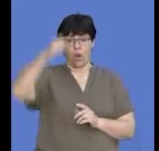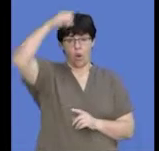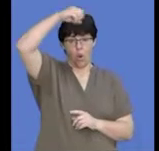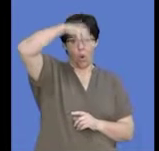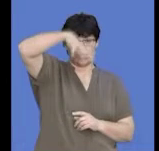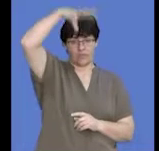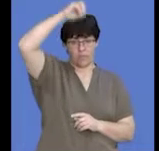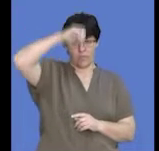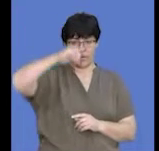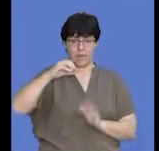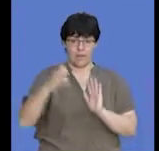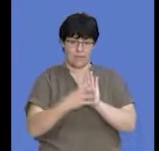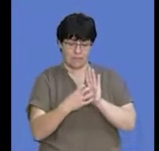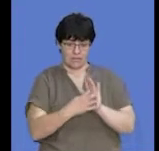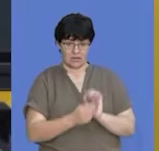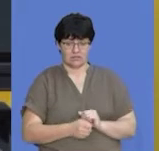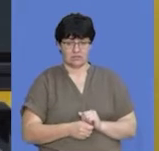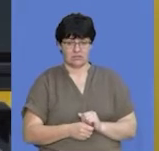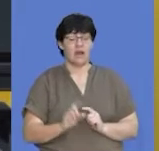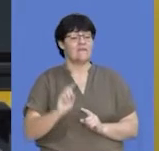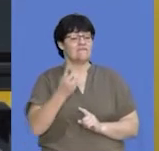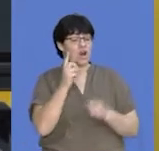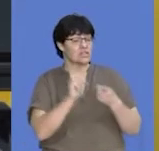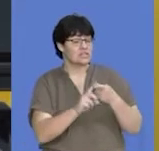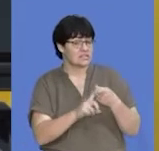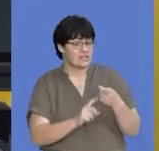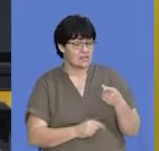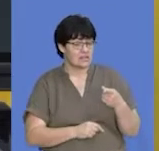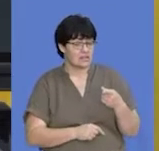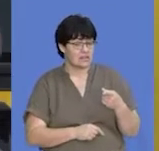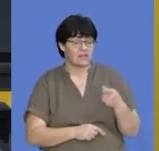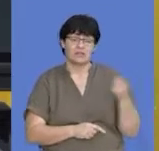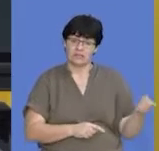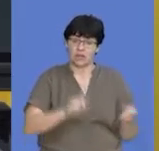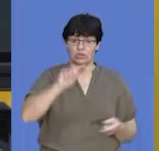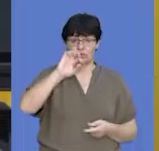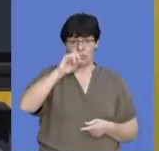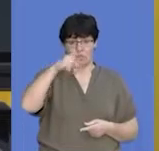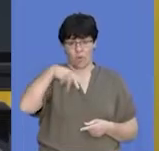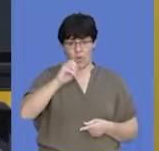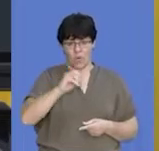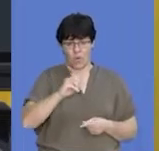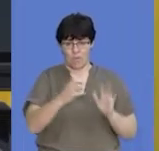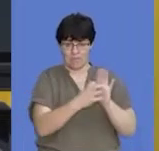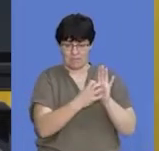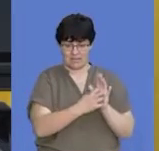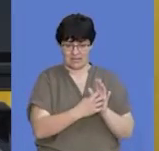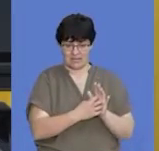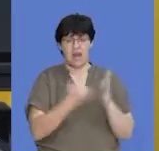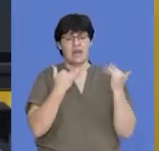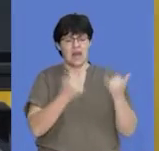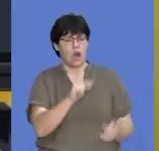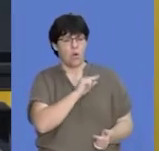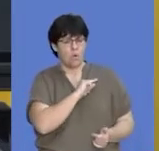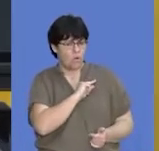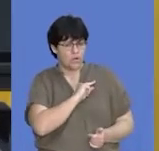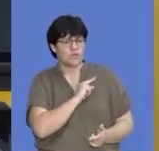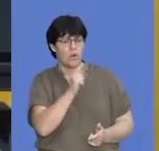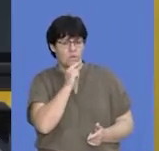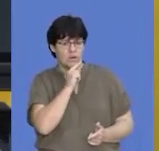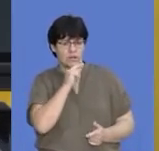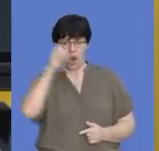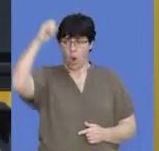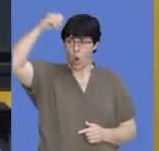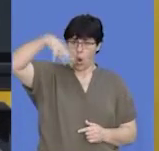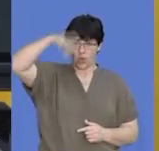map. Note in this example, the first example was a topographical map. Immediately, because I'm using an